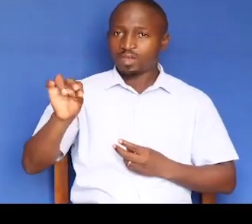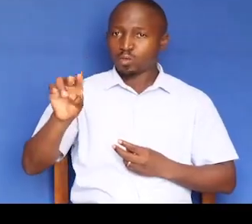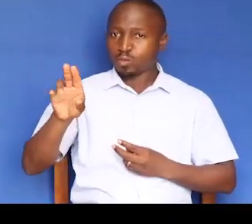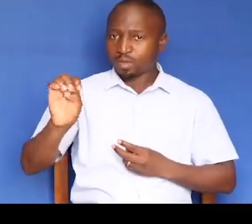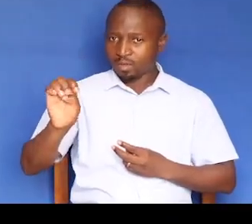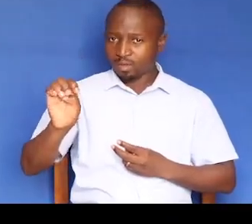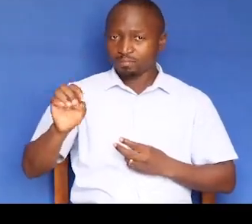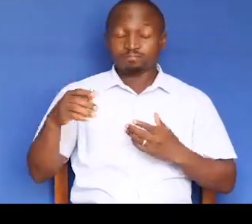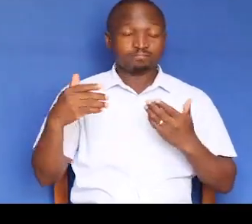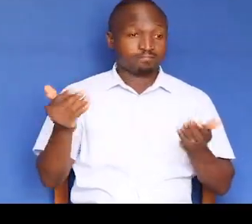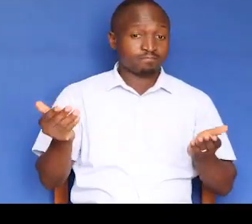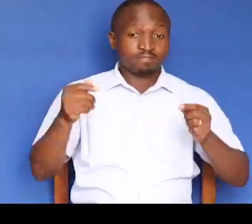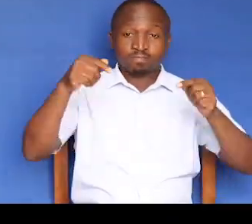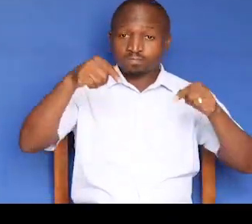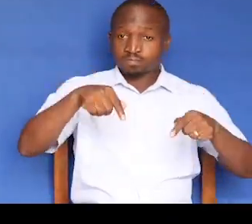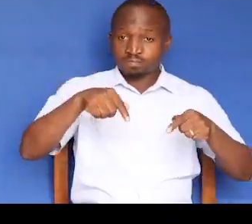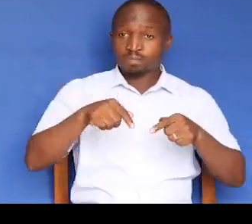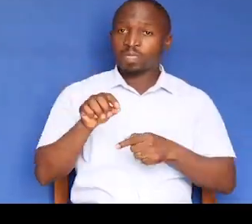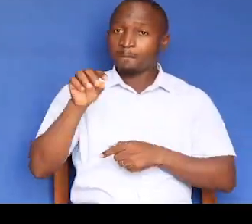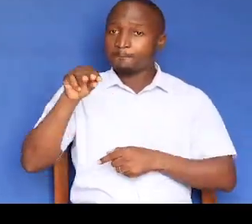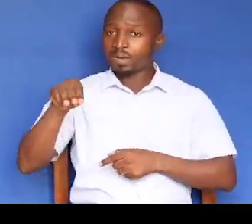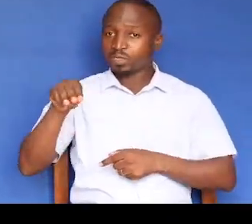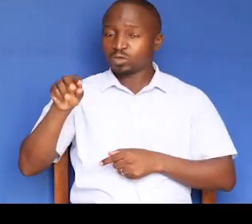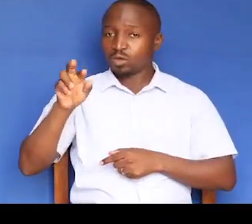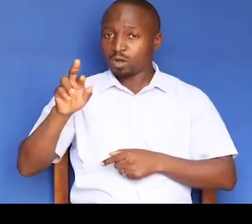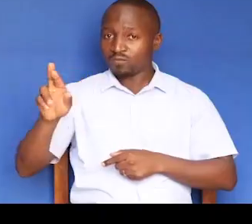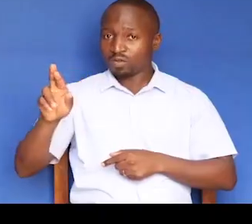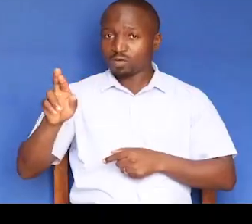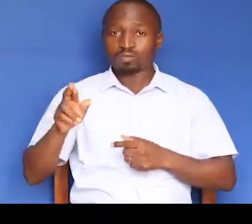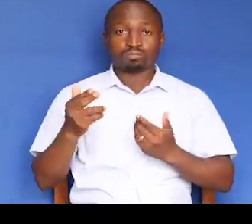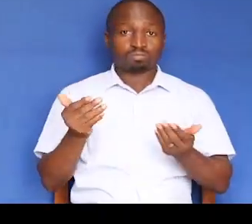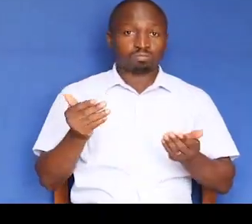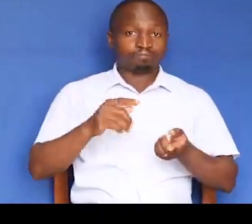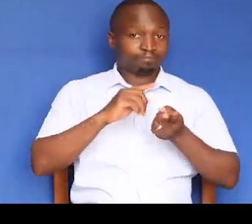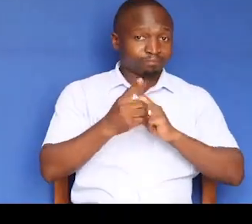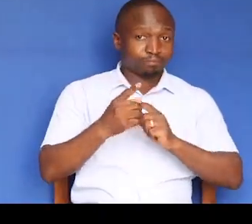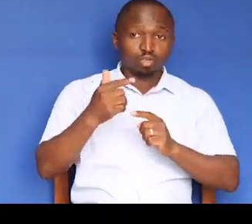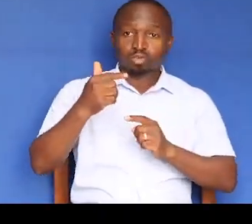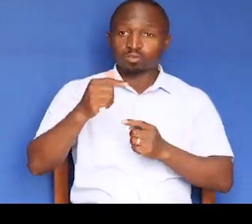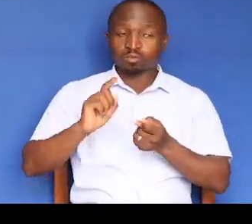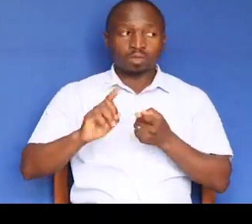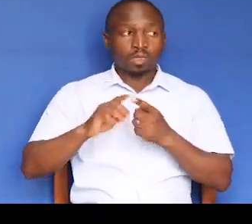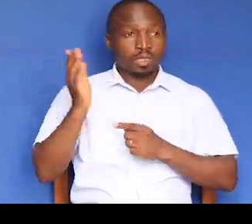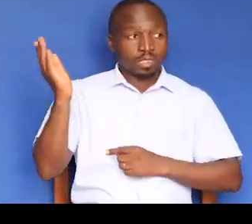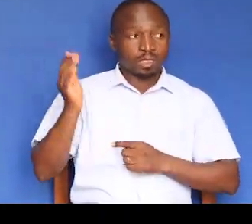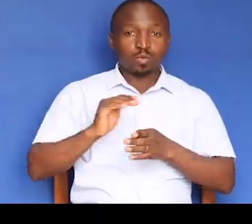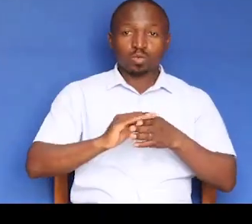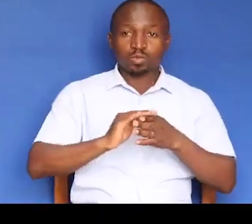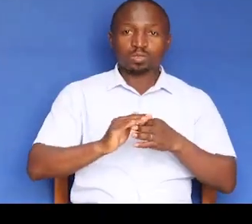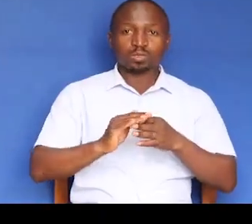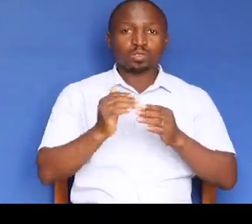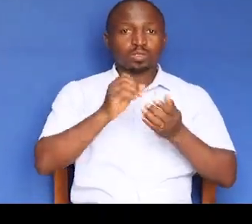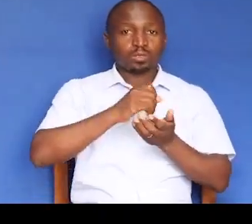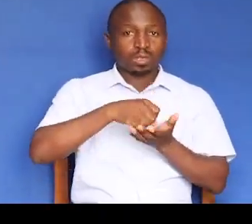revenue, but at marginal cost we use total cost. So marginal cost equal to change in total cost,